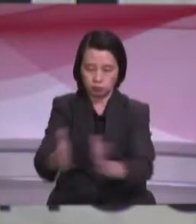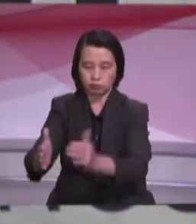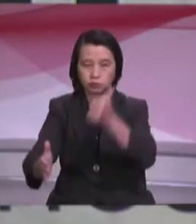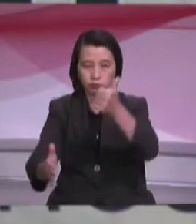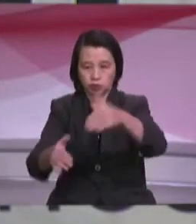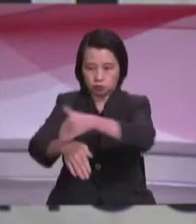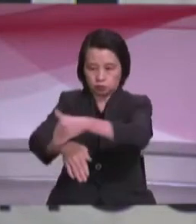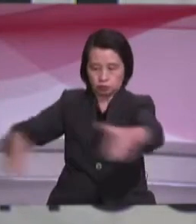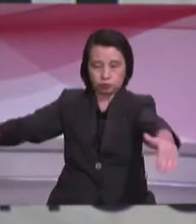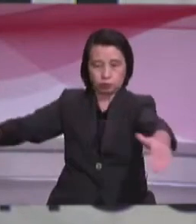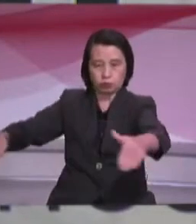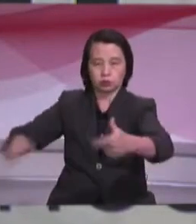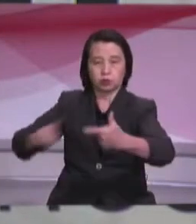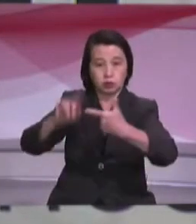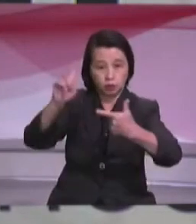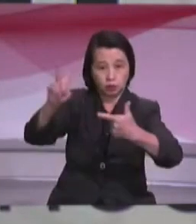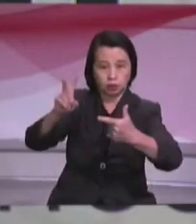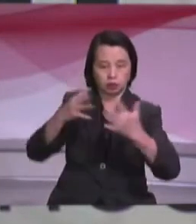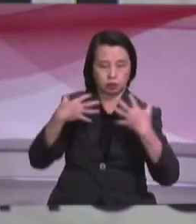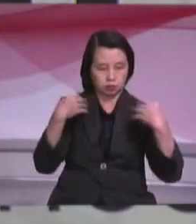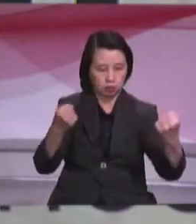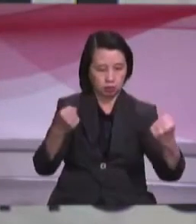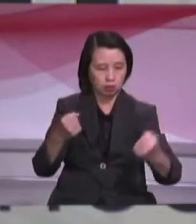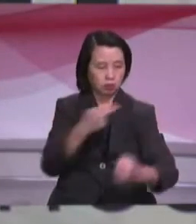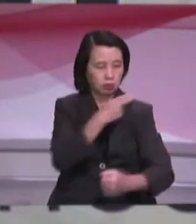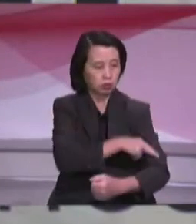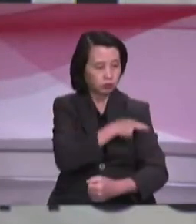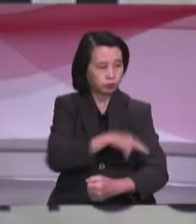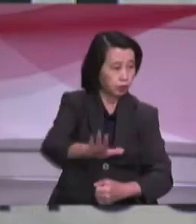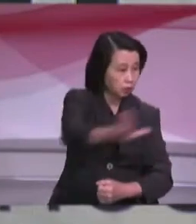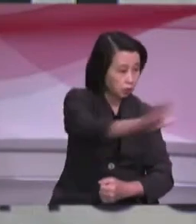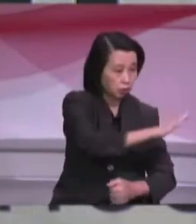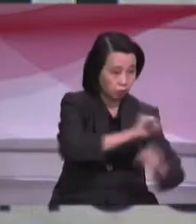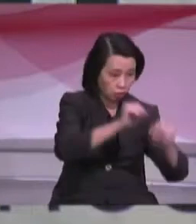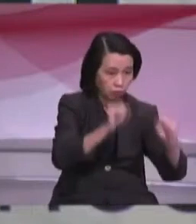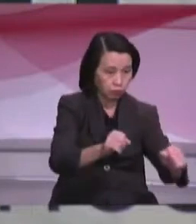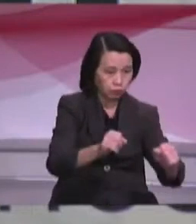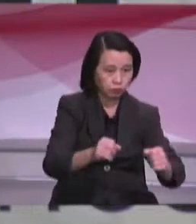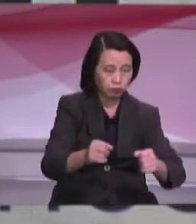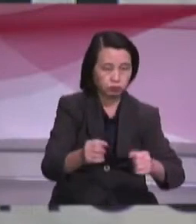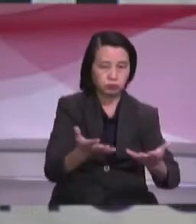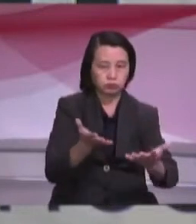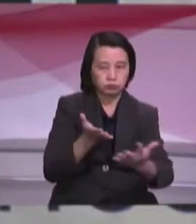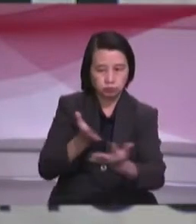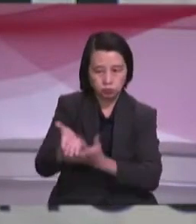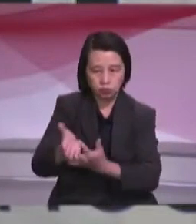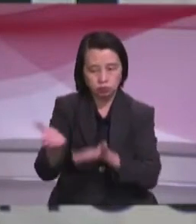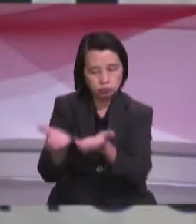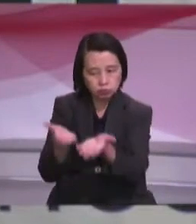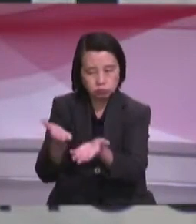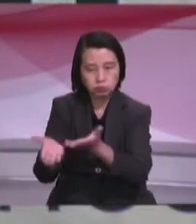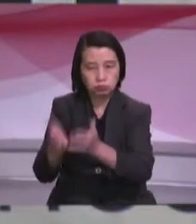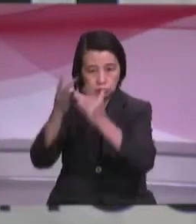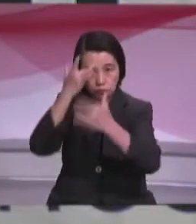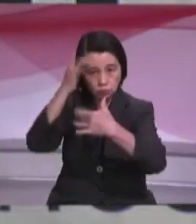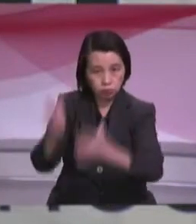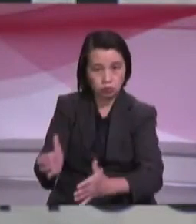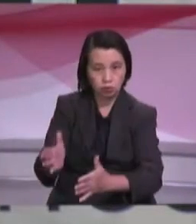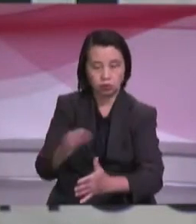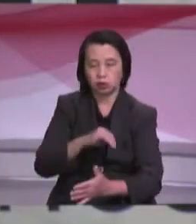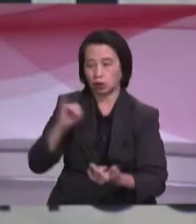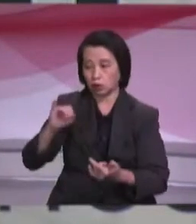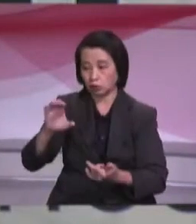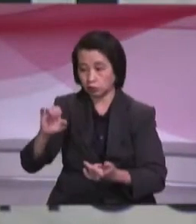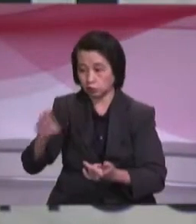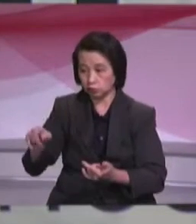border control. Second, to make sure the health facilities, hospitals, are able to accommodate patients and also the ICU